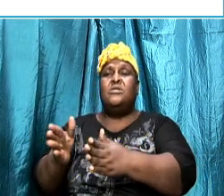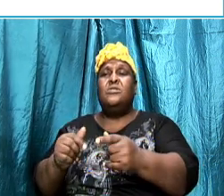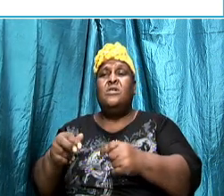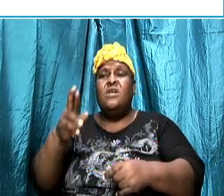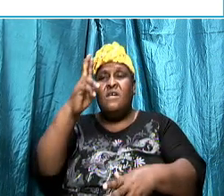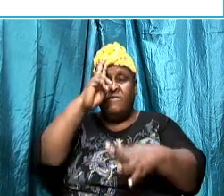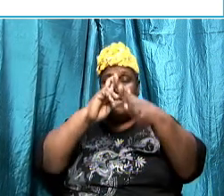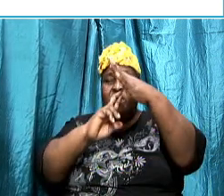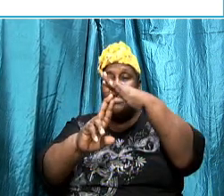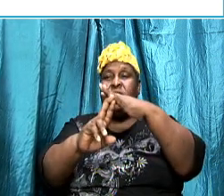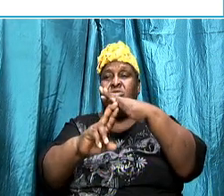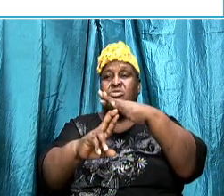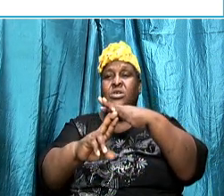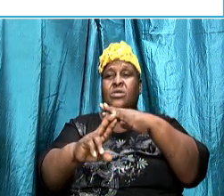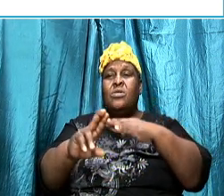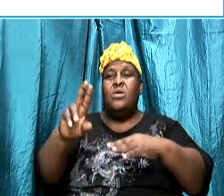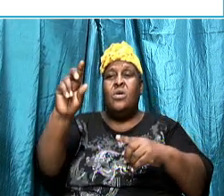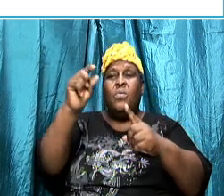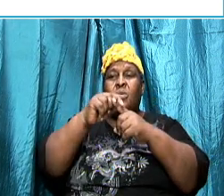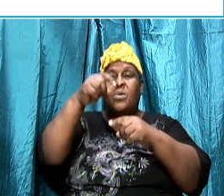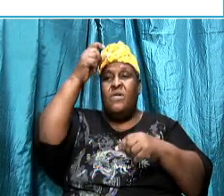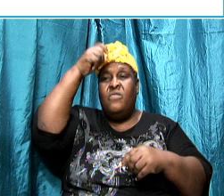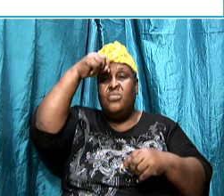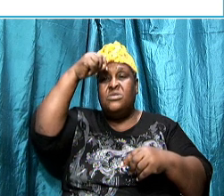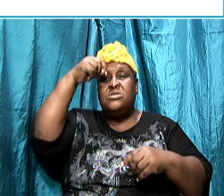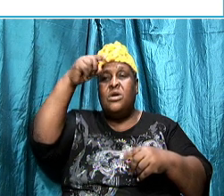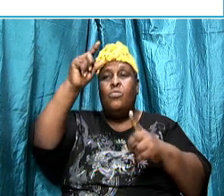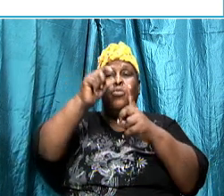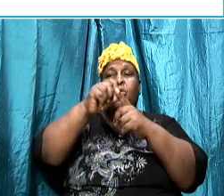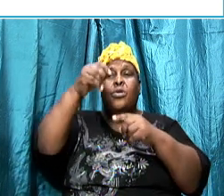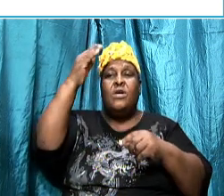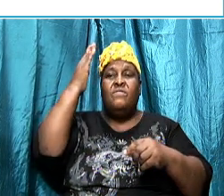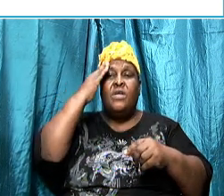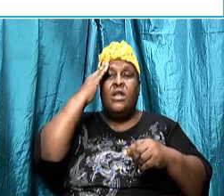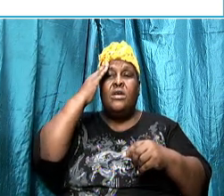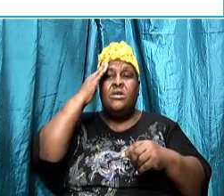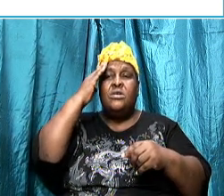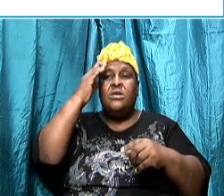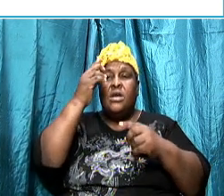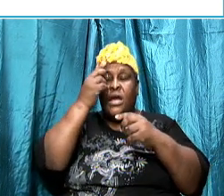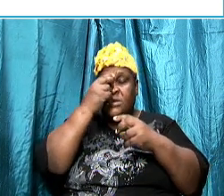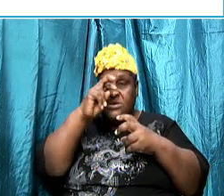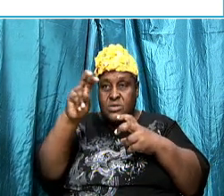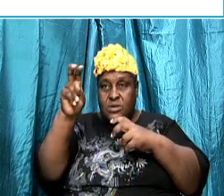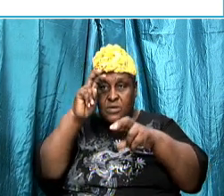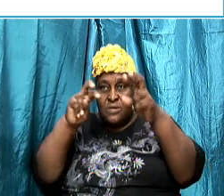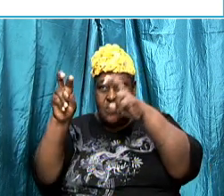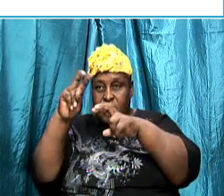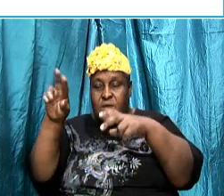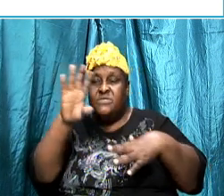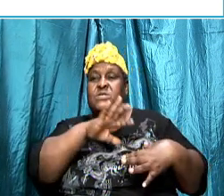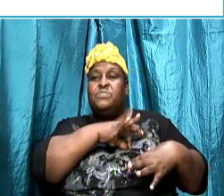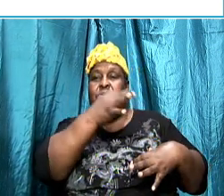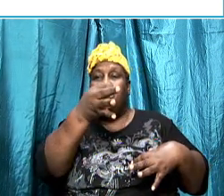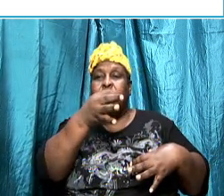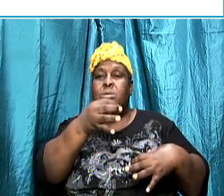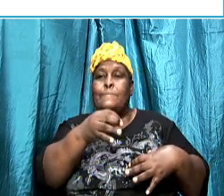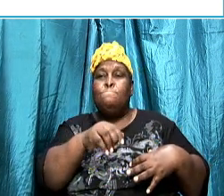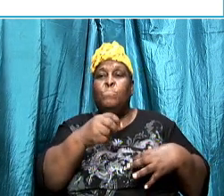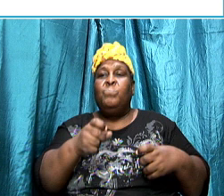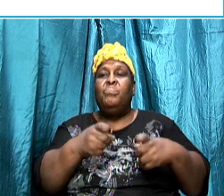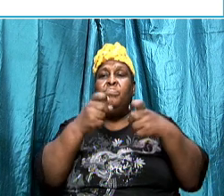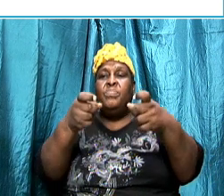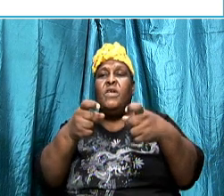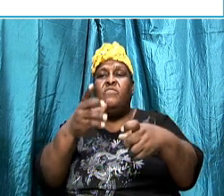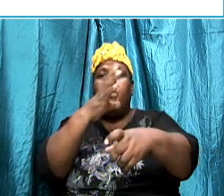revelation. And those are word of wisdom, word of knowledge, and discernment of spirit. The other list,